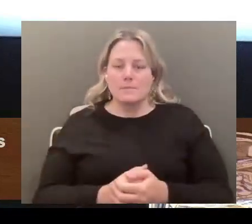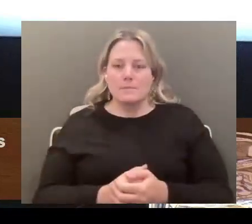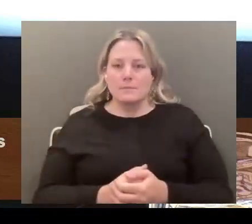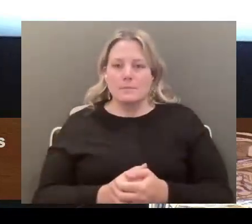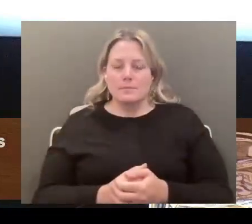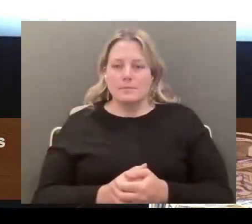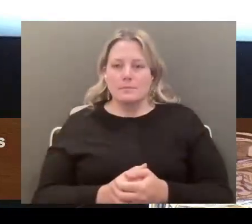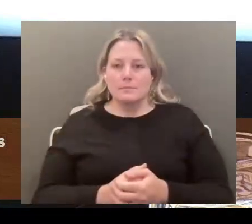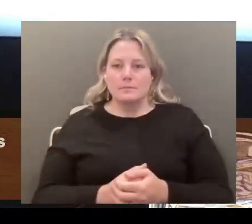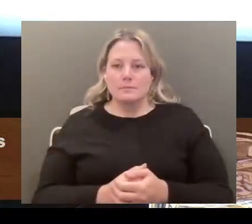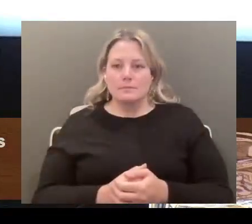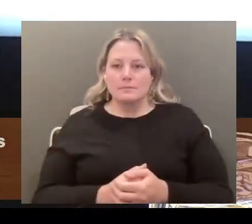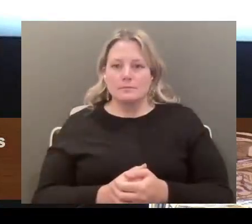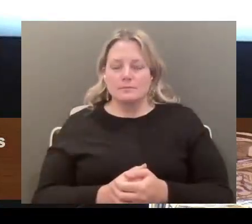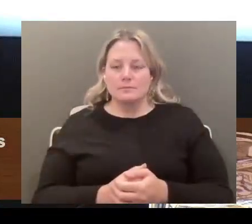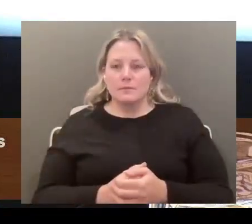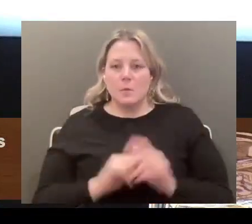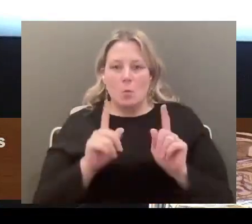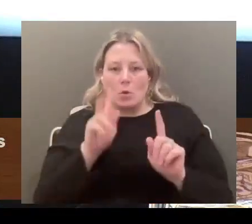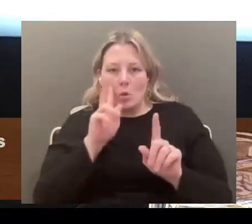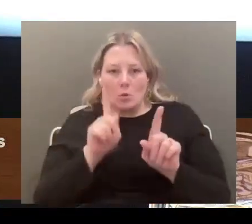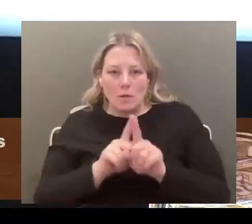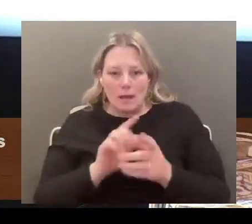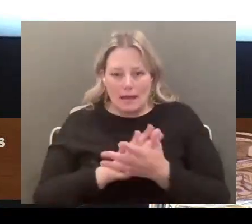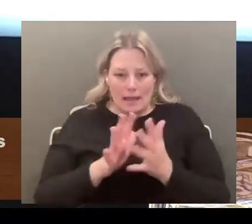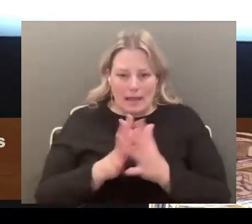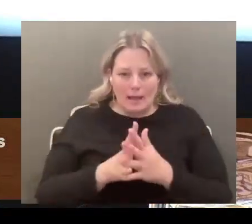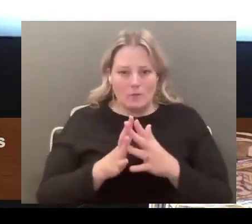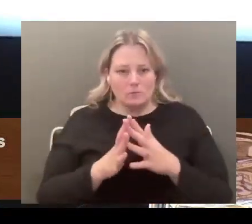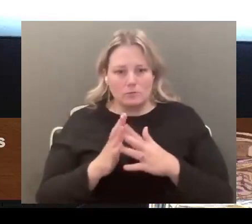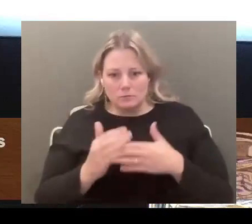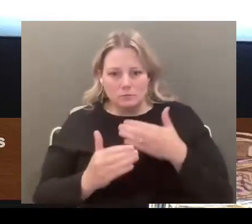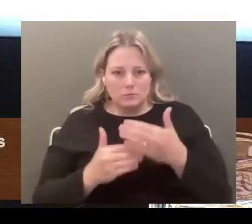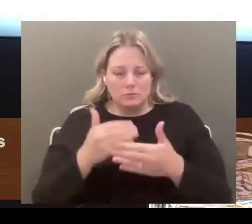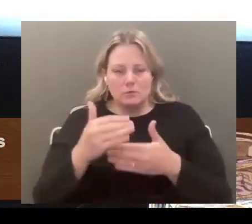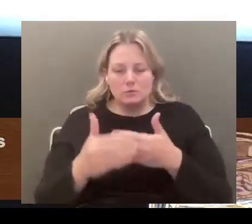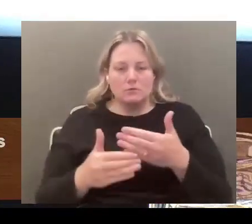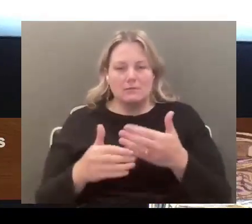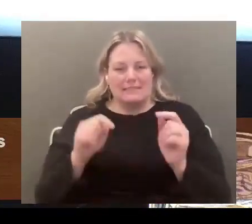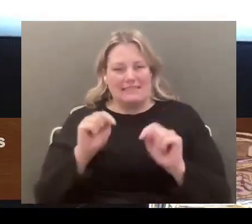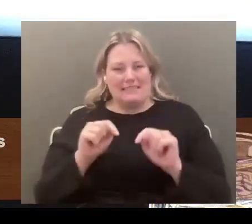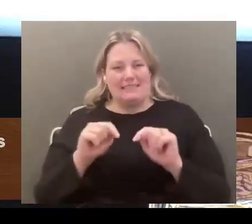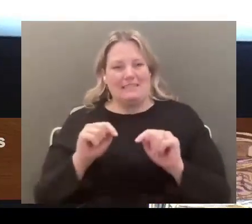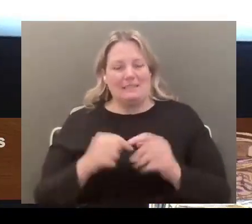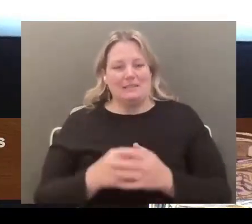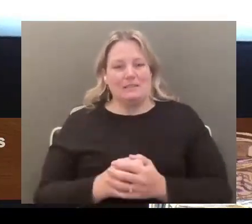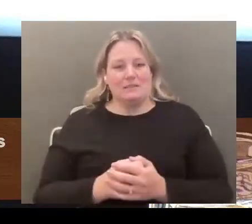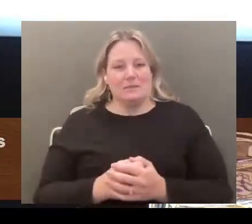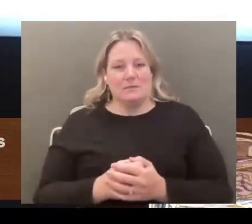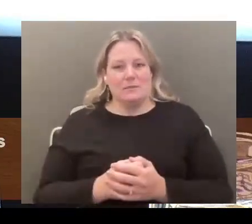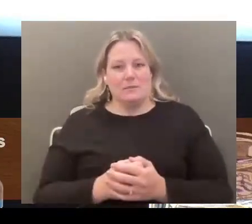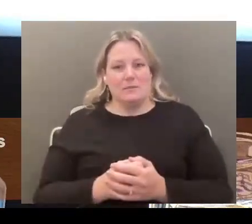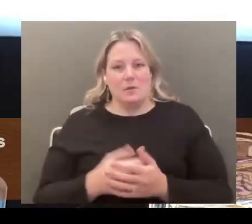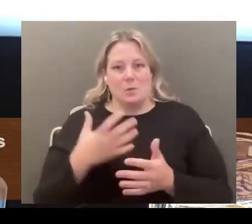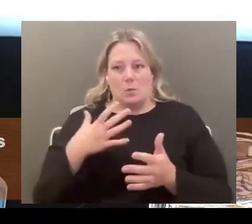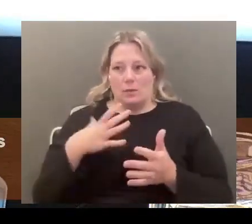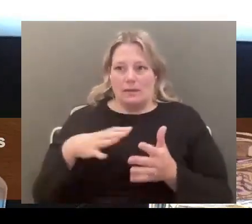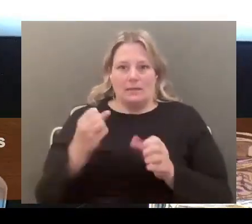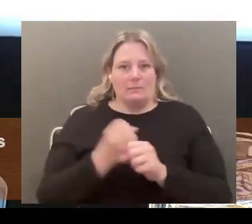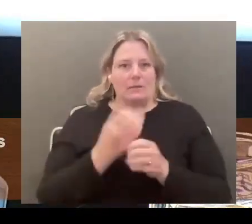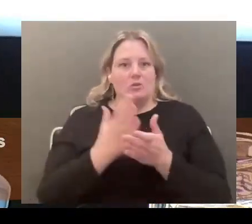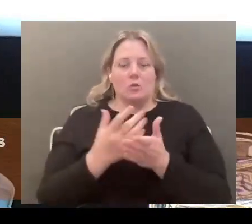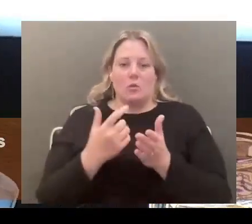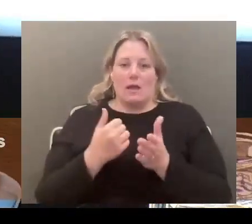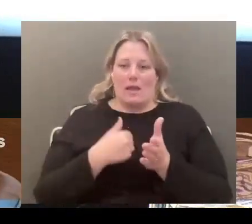and what those building blocks look like are ones that we will need to take guidance from traditional owners.